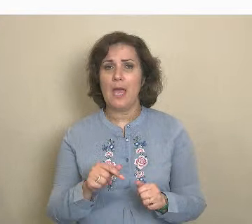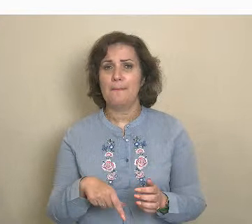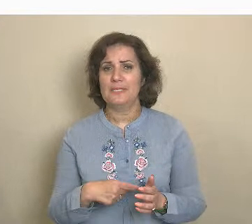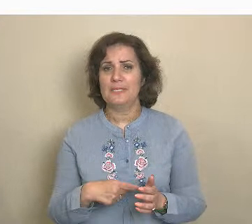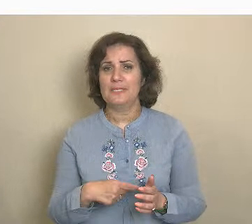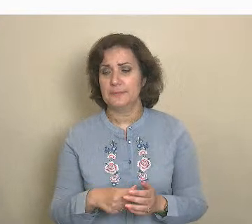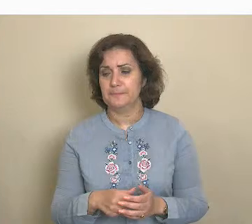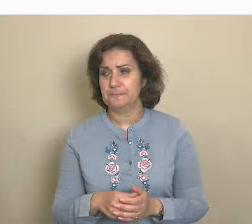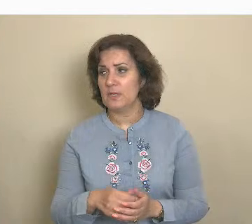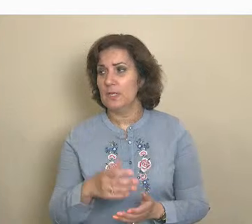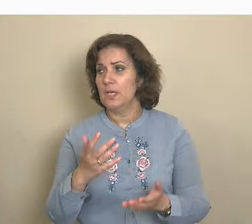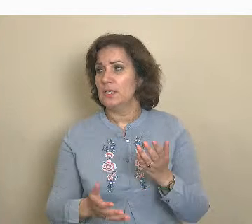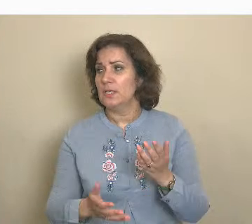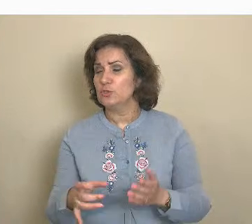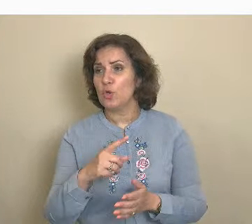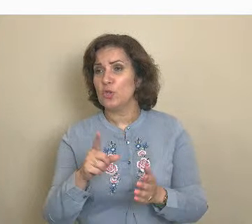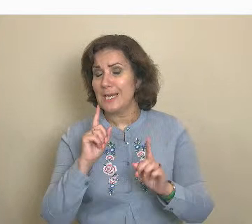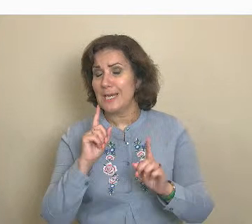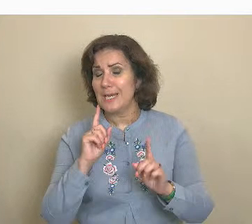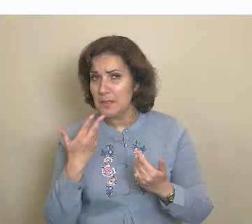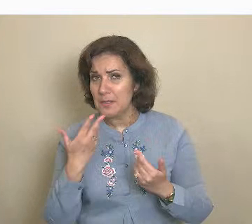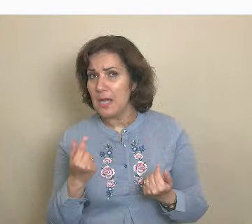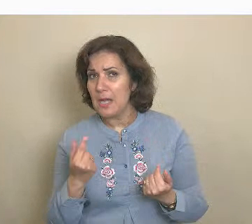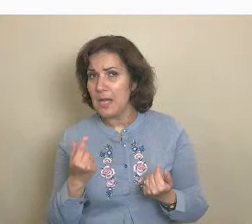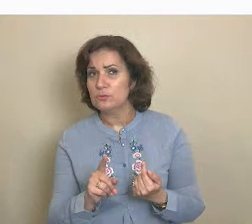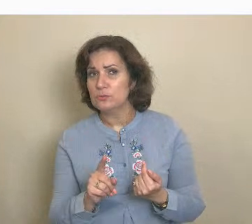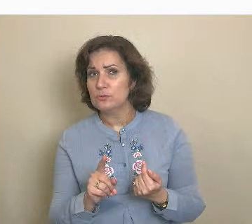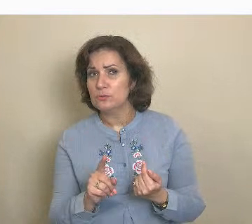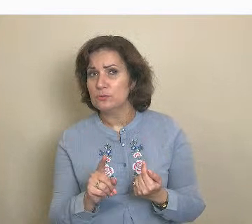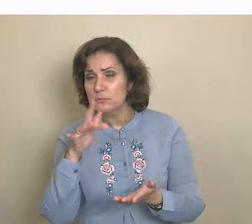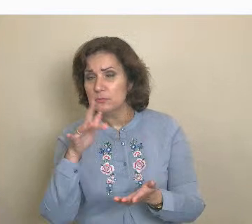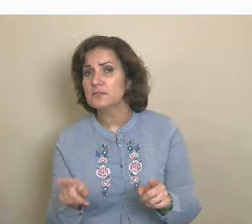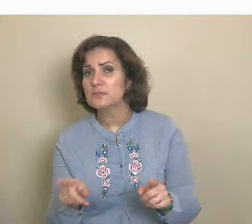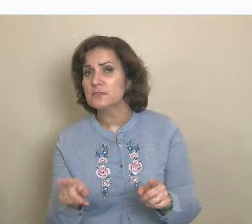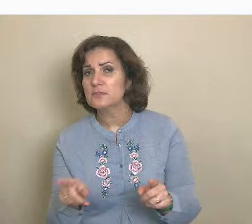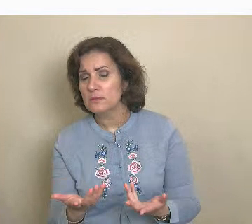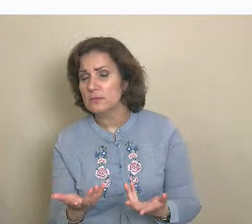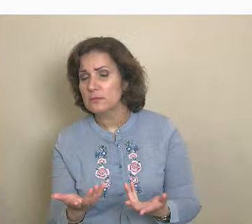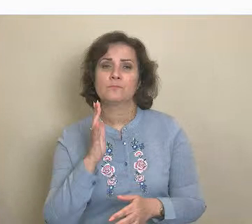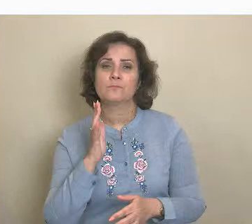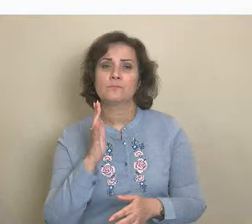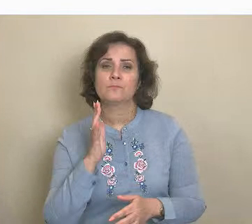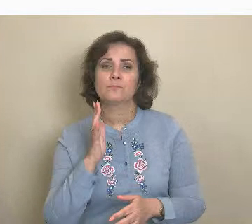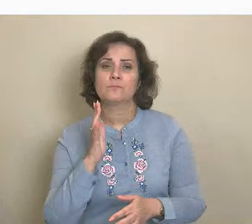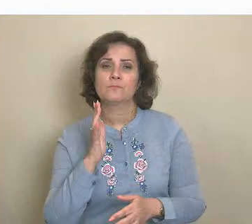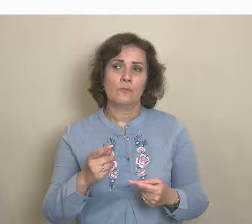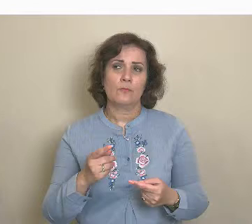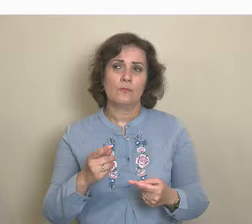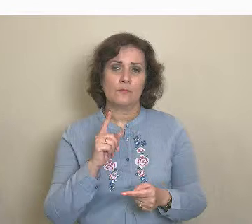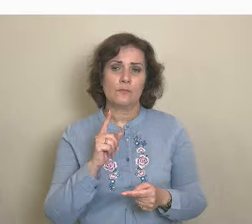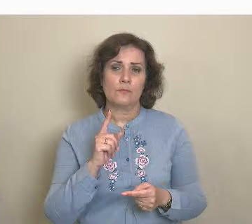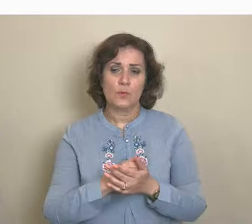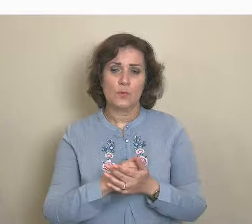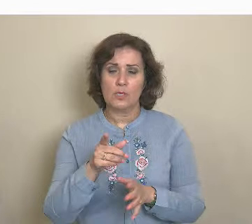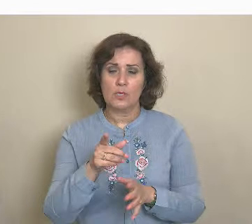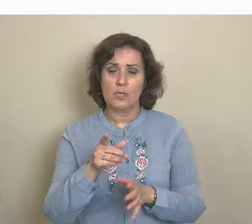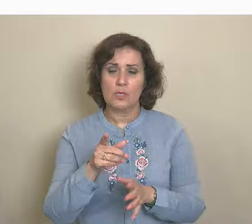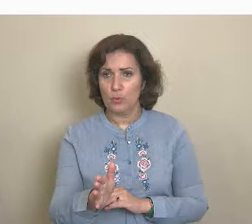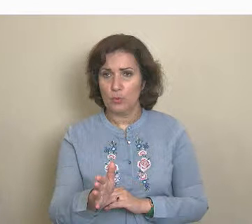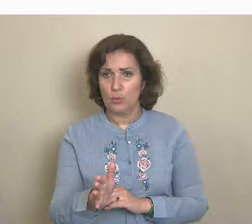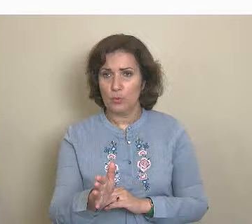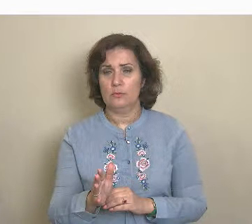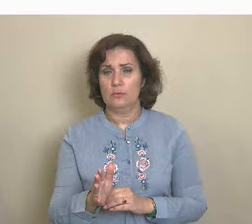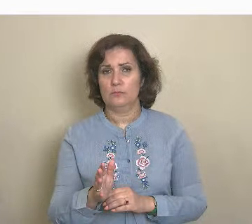what kind of results are they going to? So if there is no rayon council, so they will establish results.